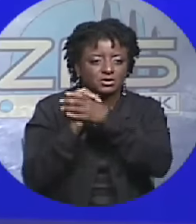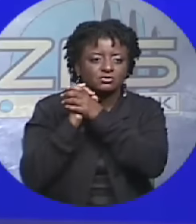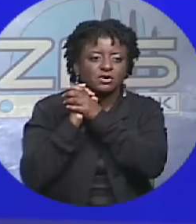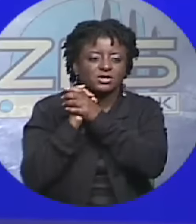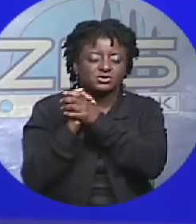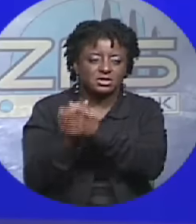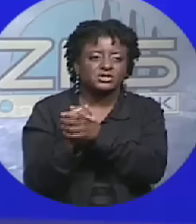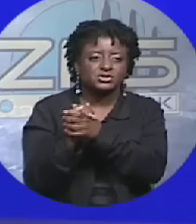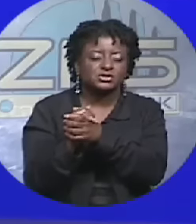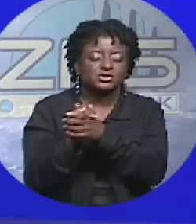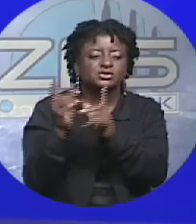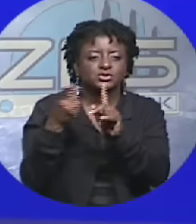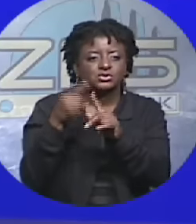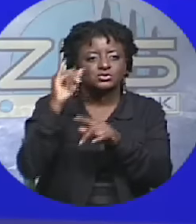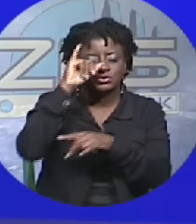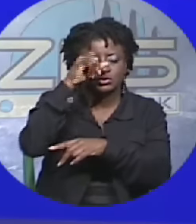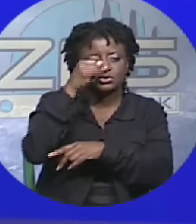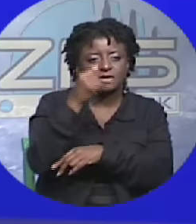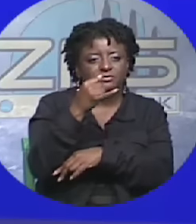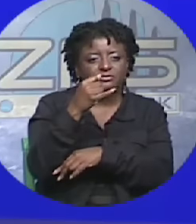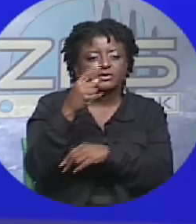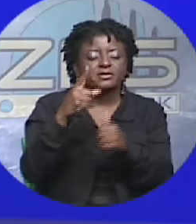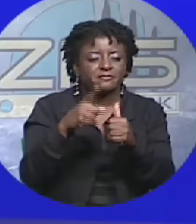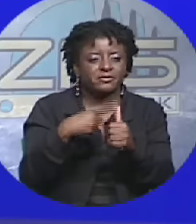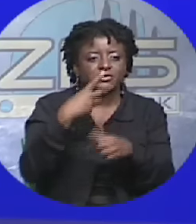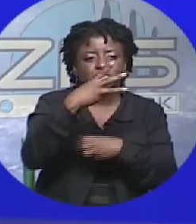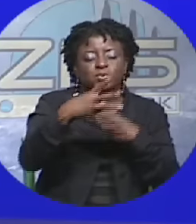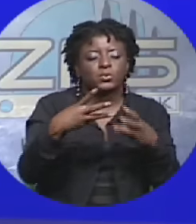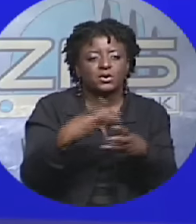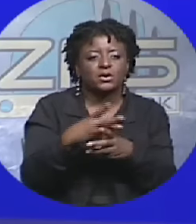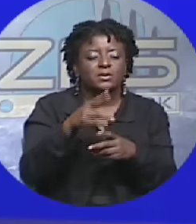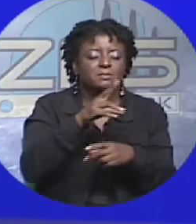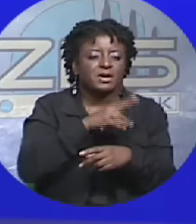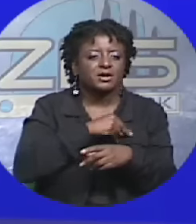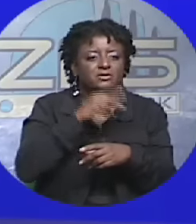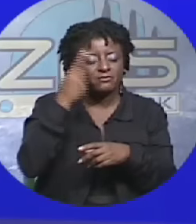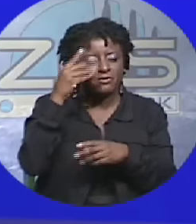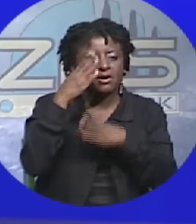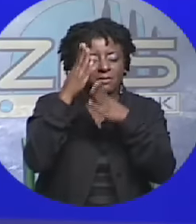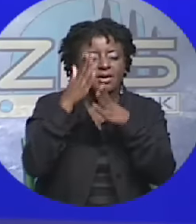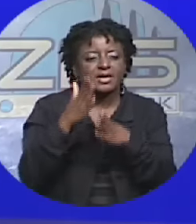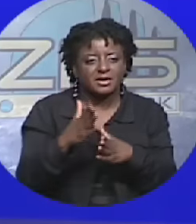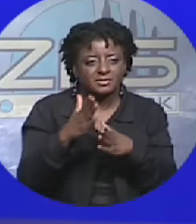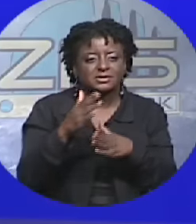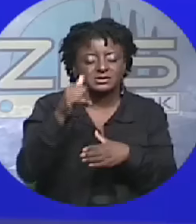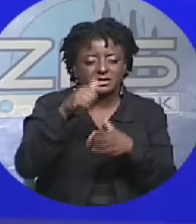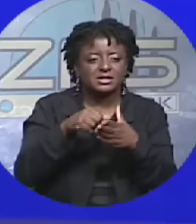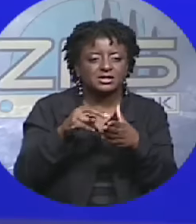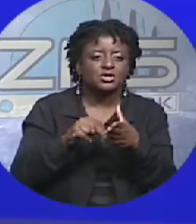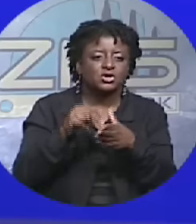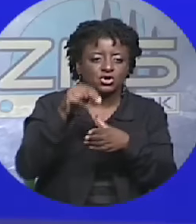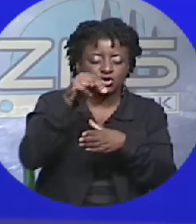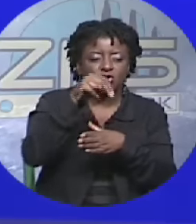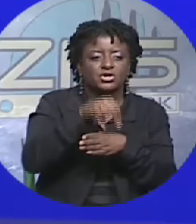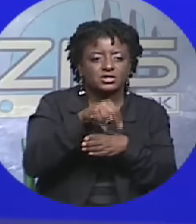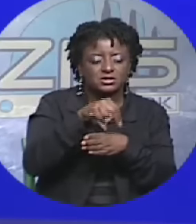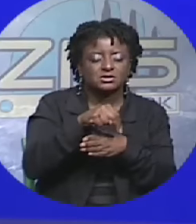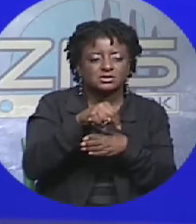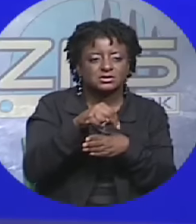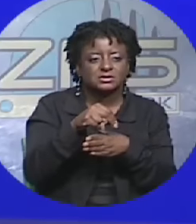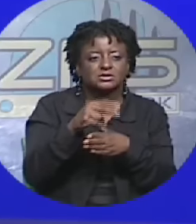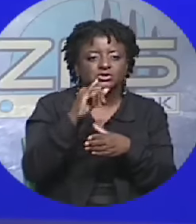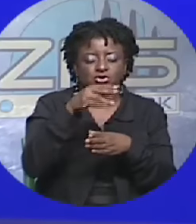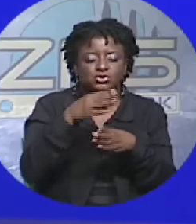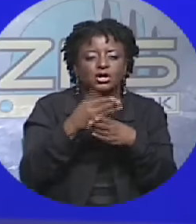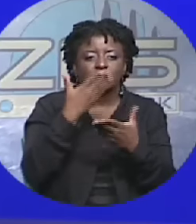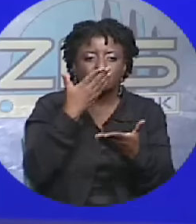Congratulations going out to Jeffrey. This was the first world medal for a Bahamian hurdler, so definitely a job well done there. Now